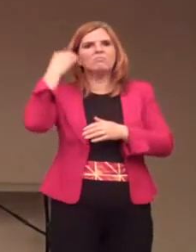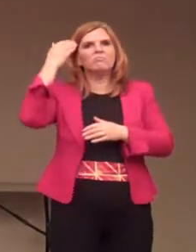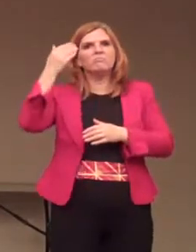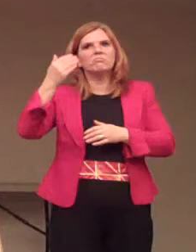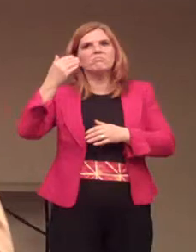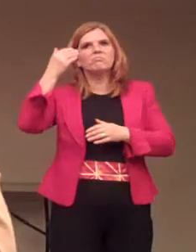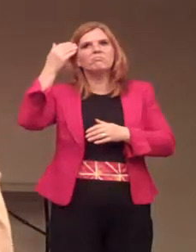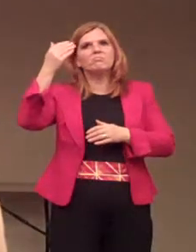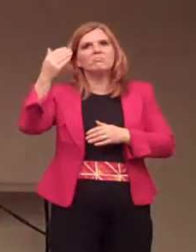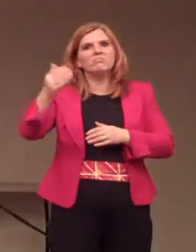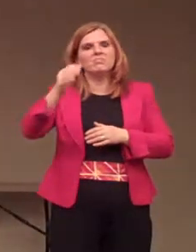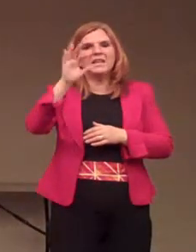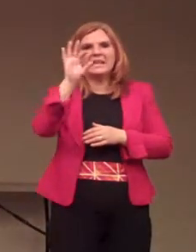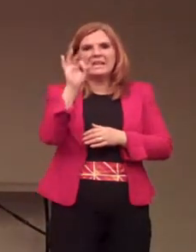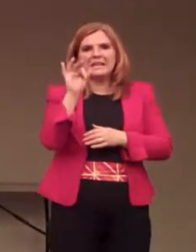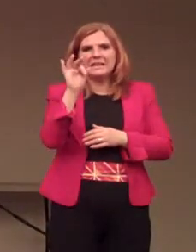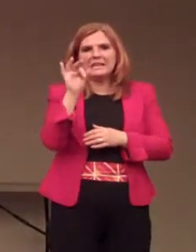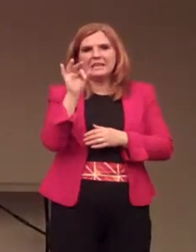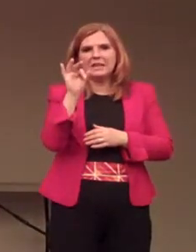to, let's say, the